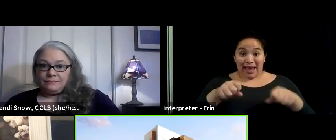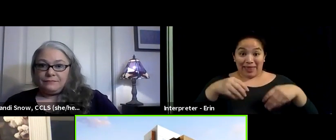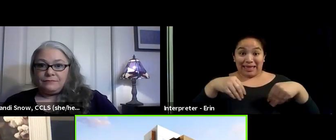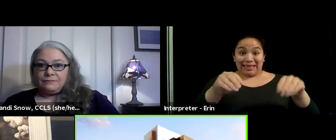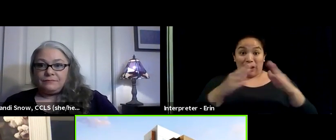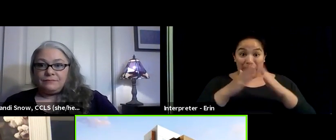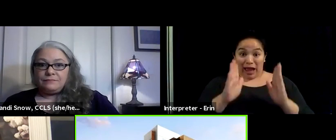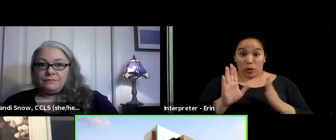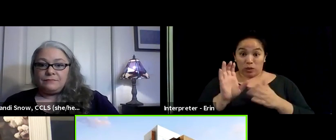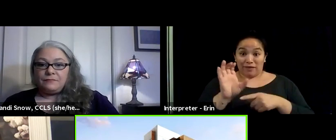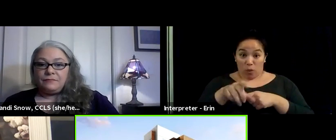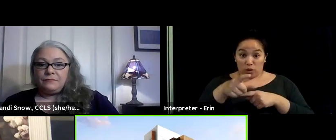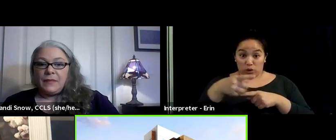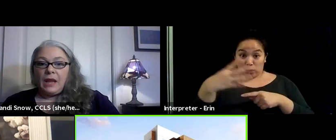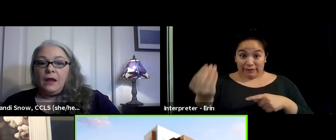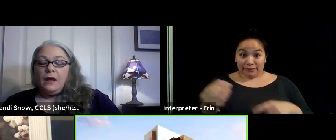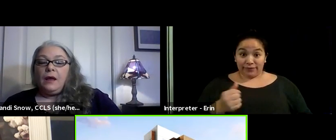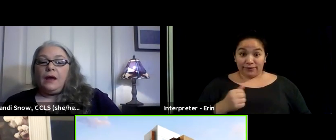to move out?